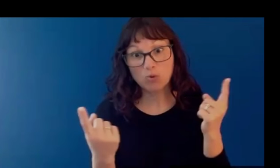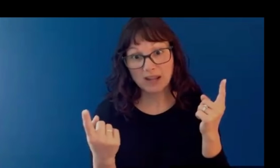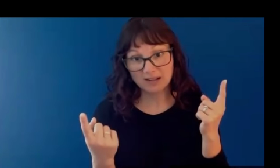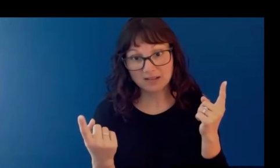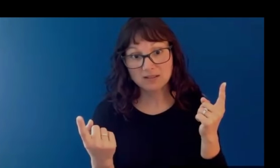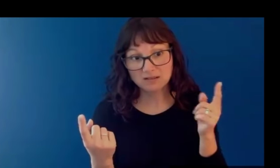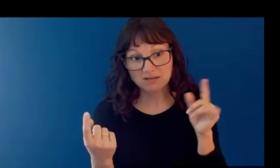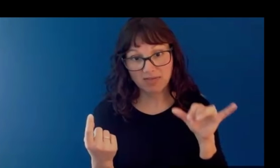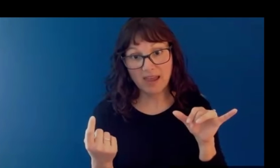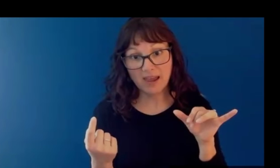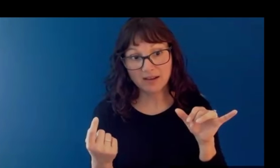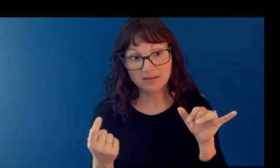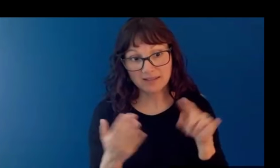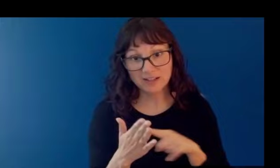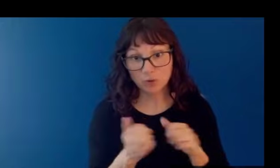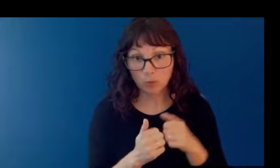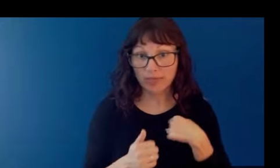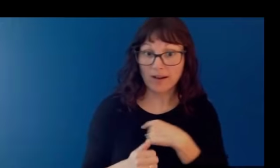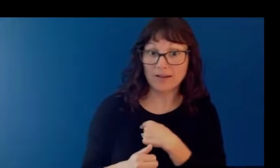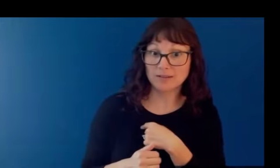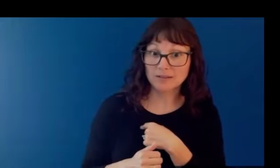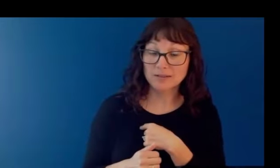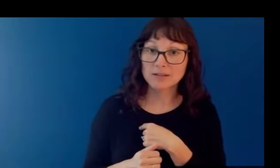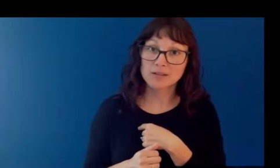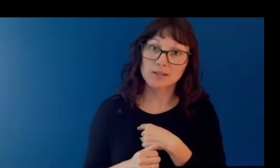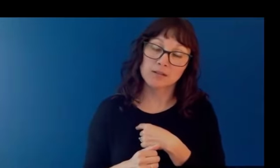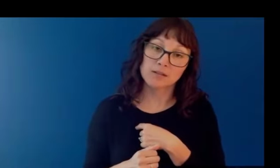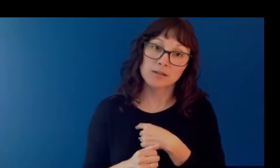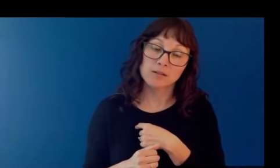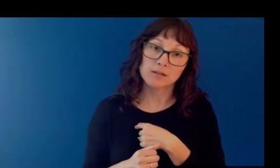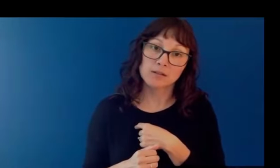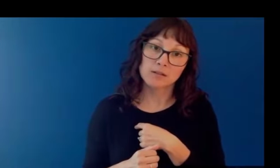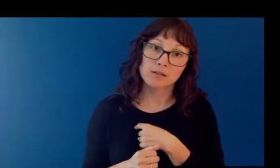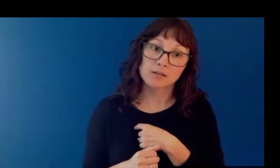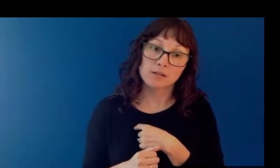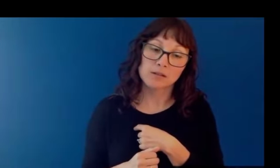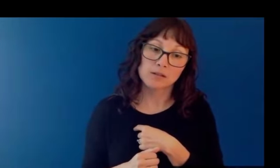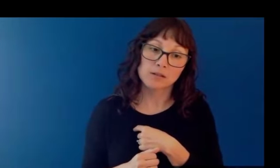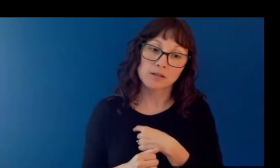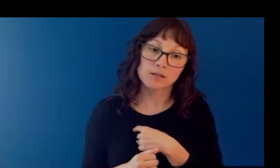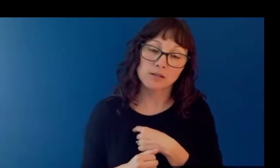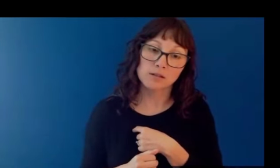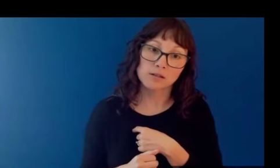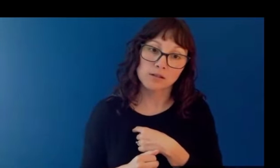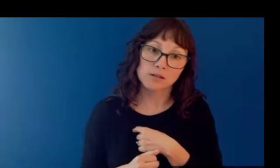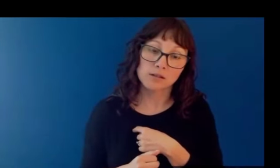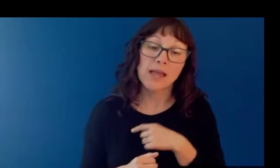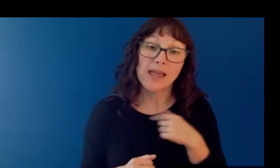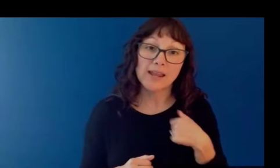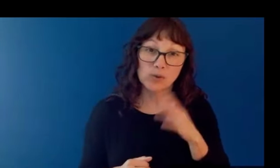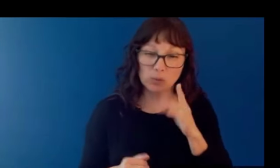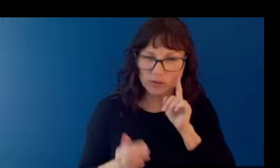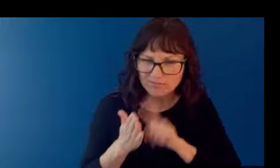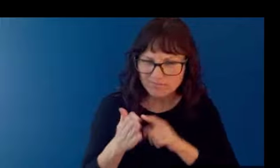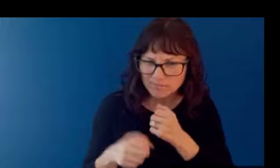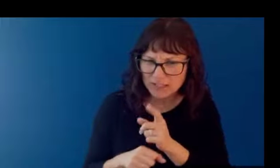cancellation with us, and we would make sure that they have, number one, done it properly, and number two,